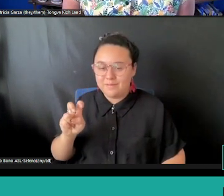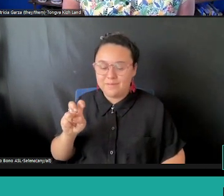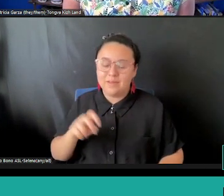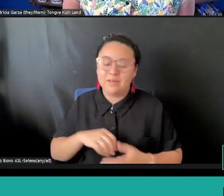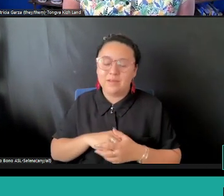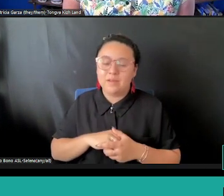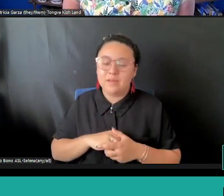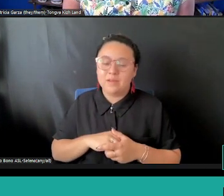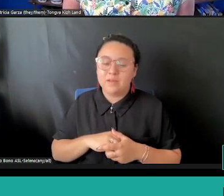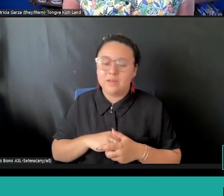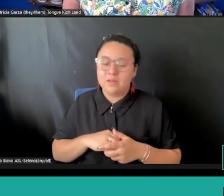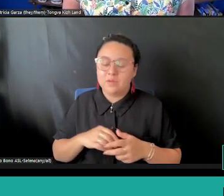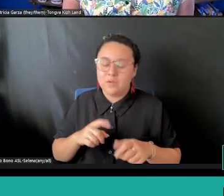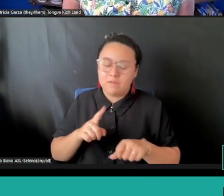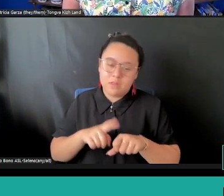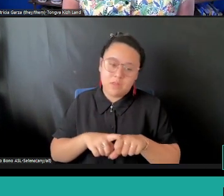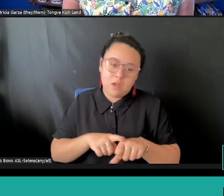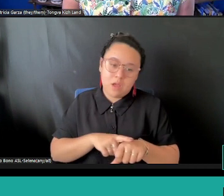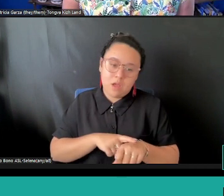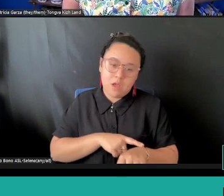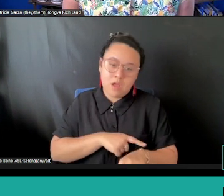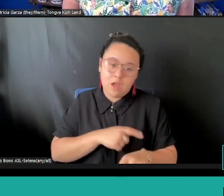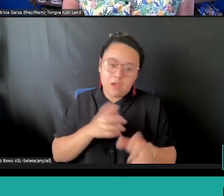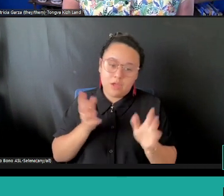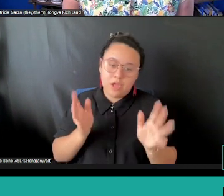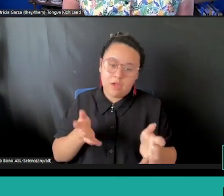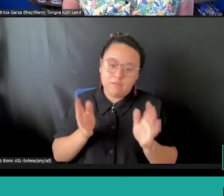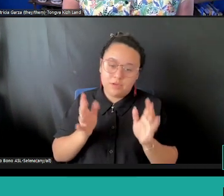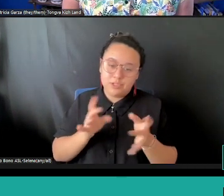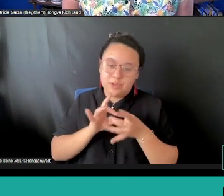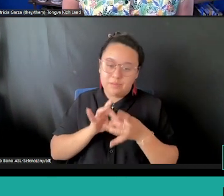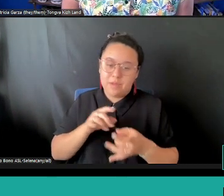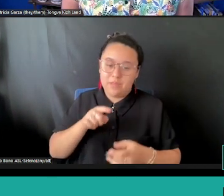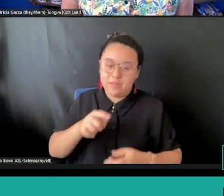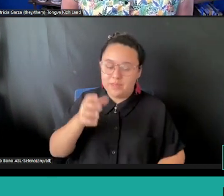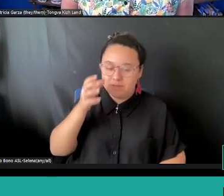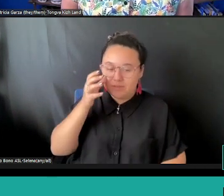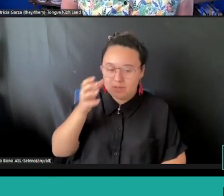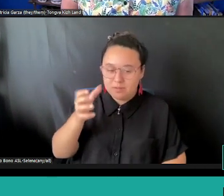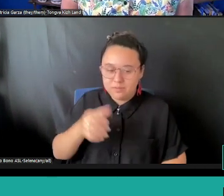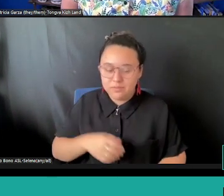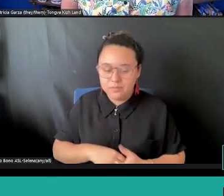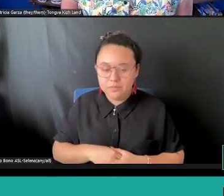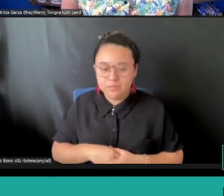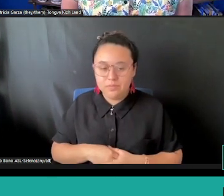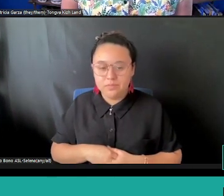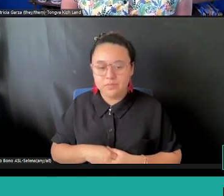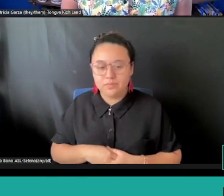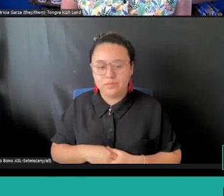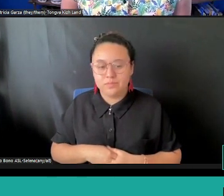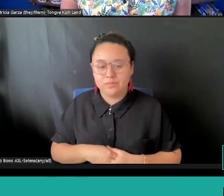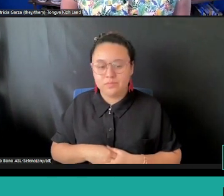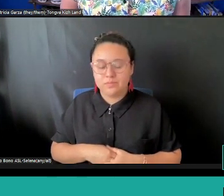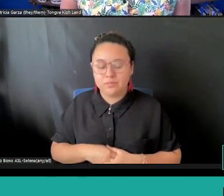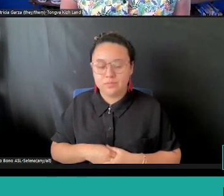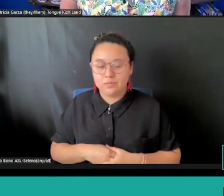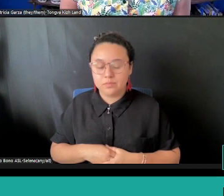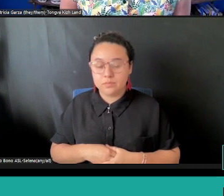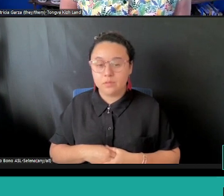we have long conversations about this. And when there